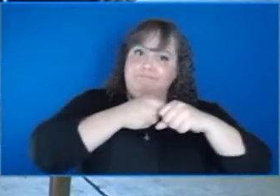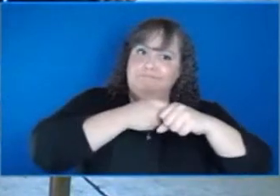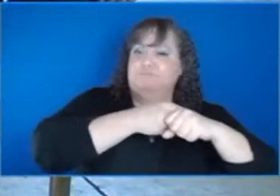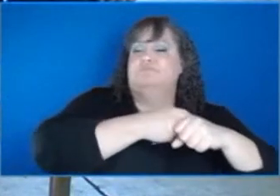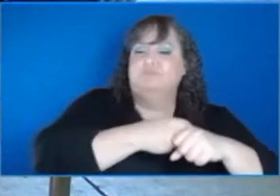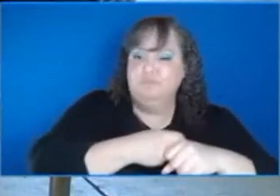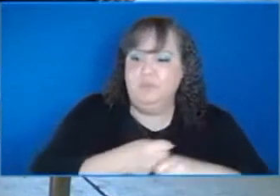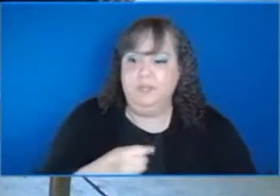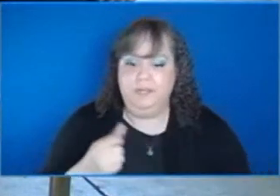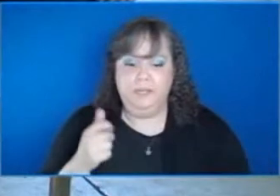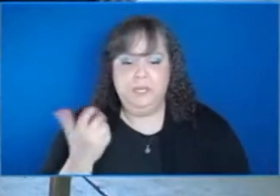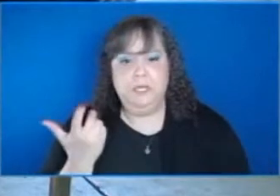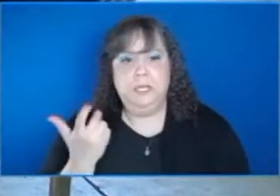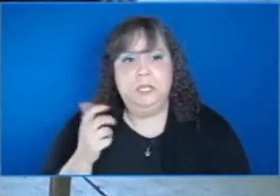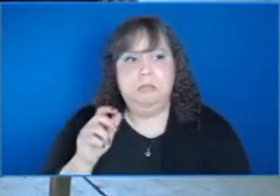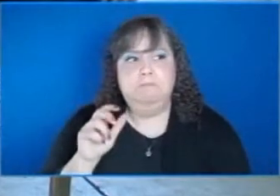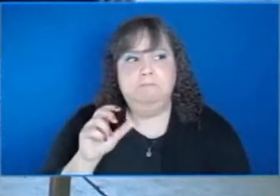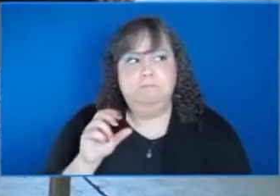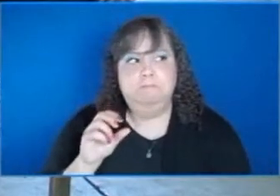10:22.